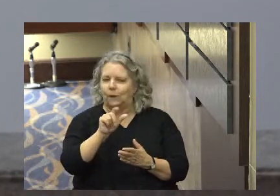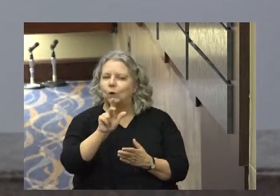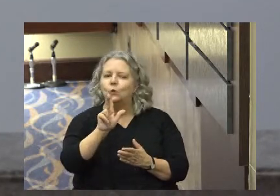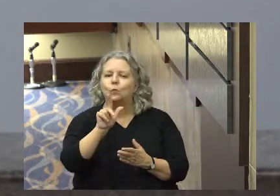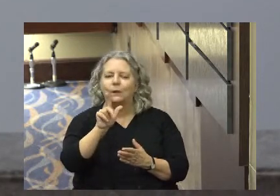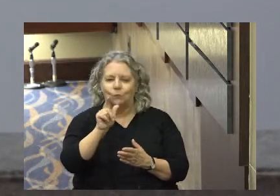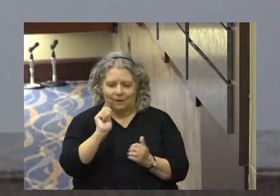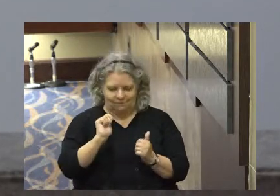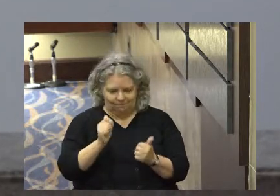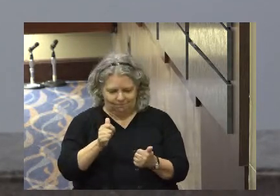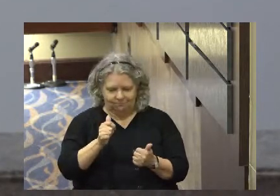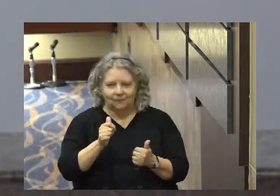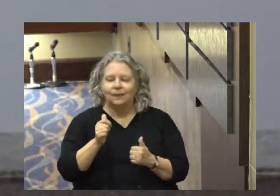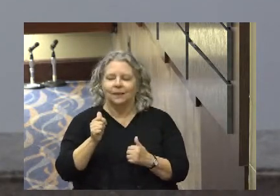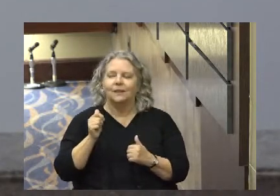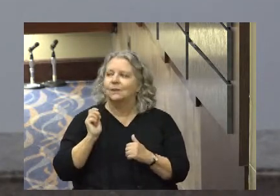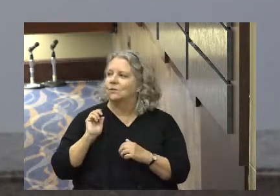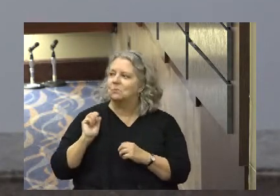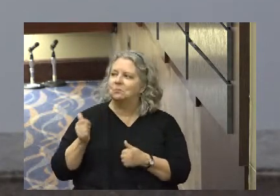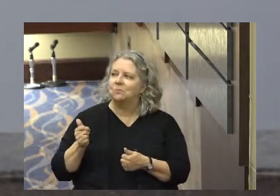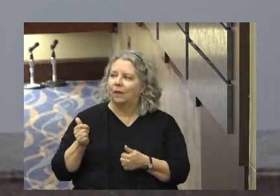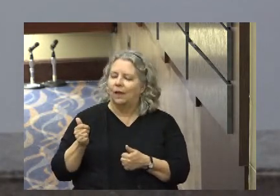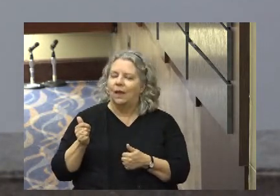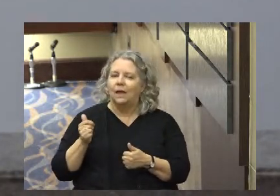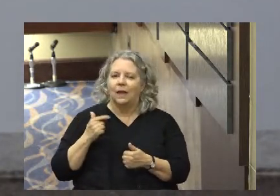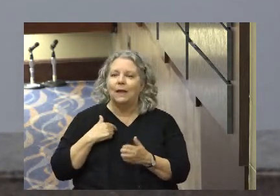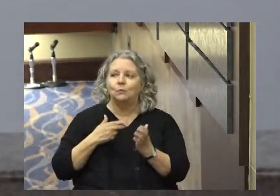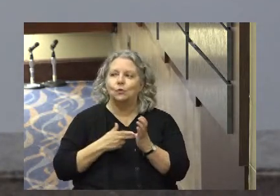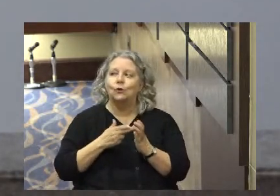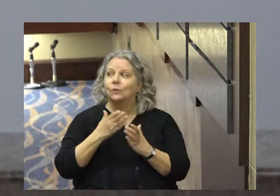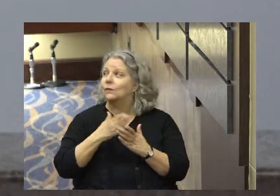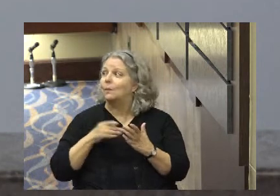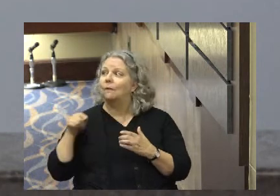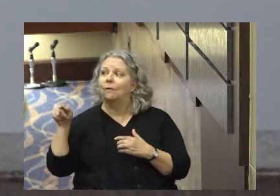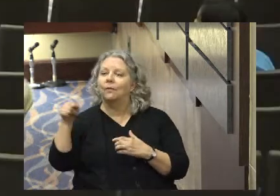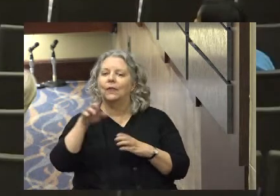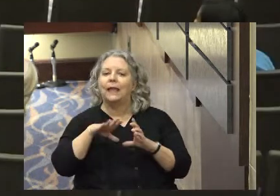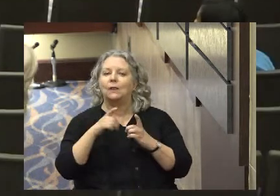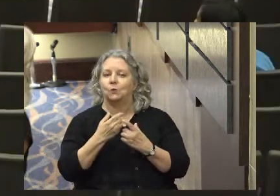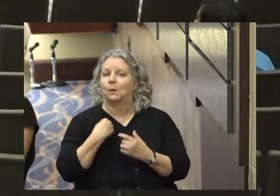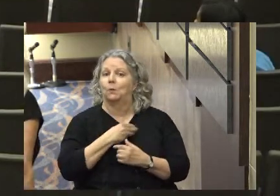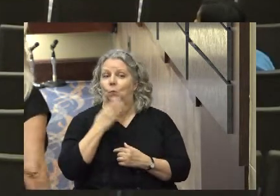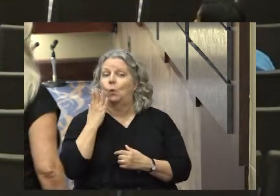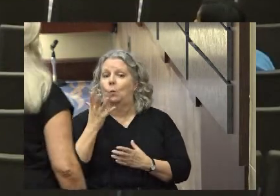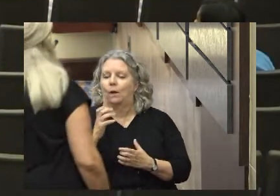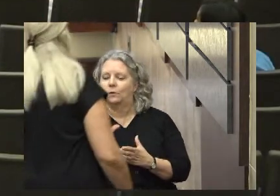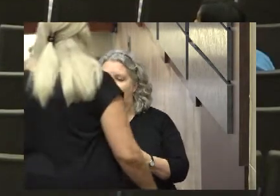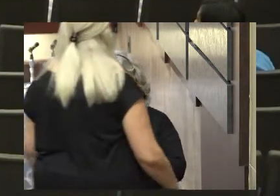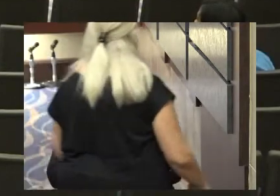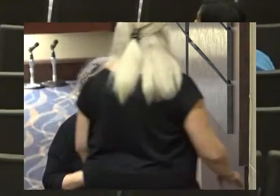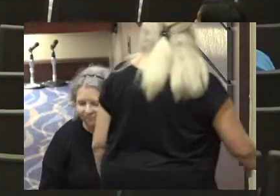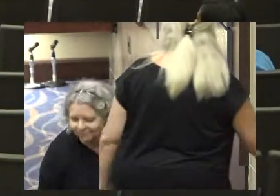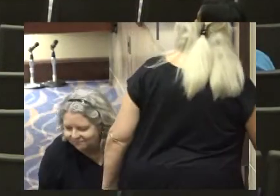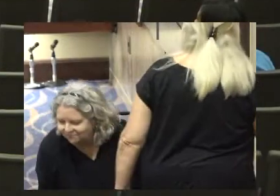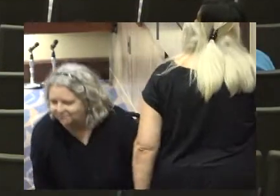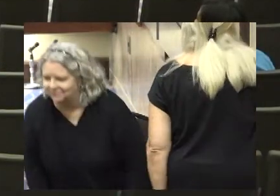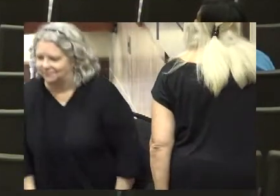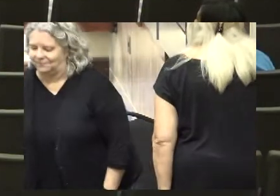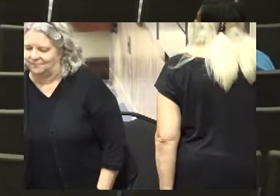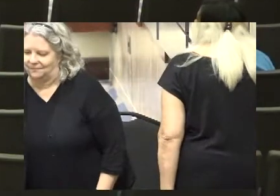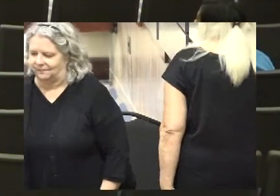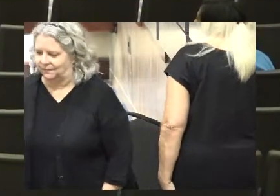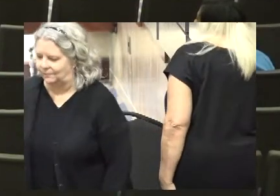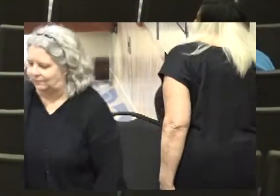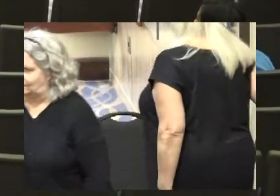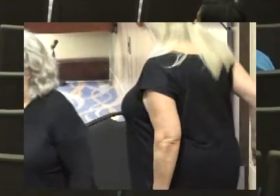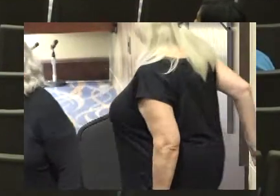good. And I'm sure some of the council will want to join us. For sure. We'll deliver I popsicles. tried to, they wouldn't give me a hard hat the last time. I was